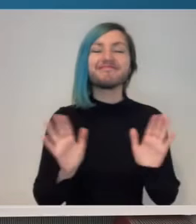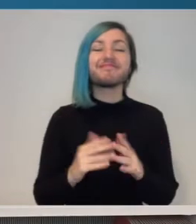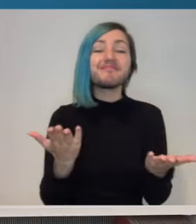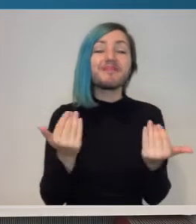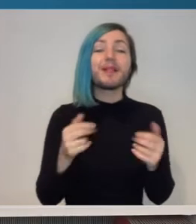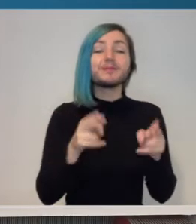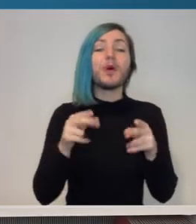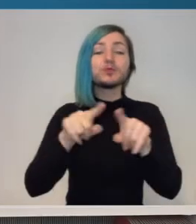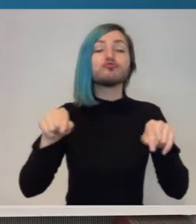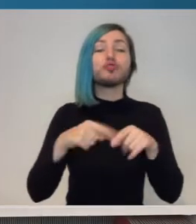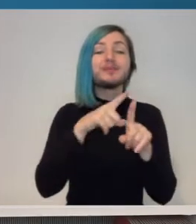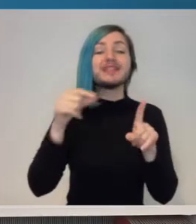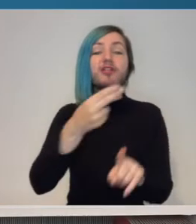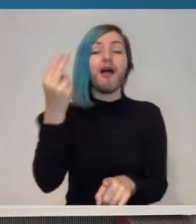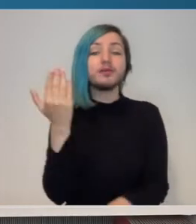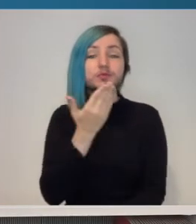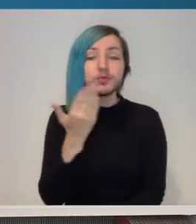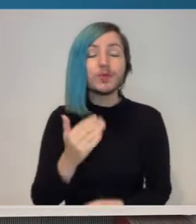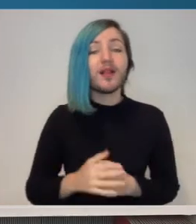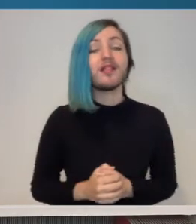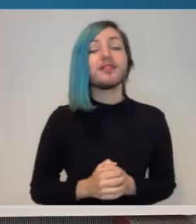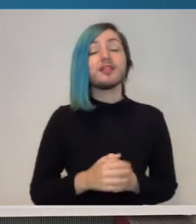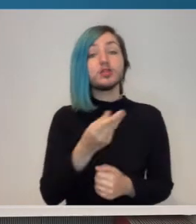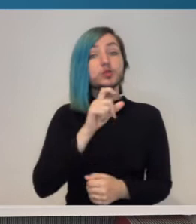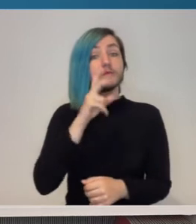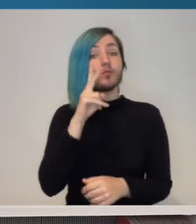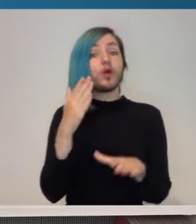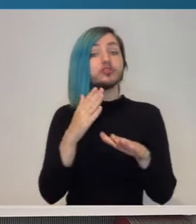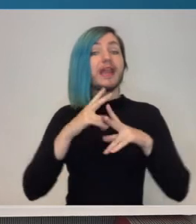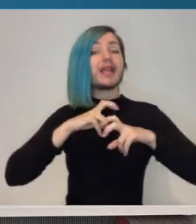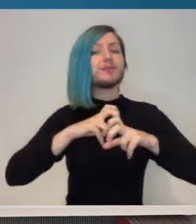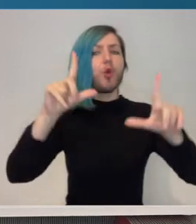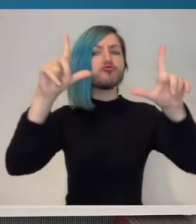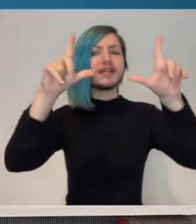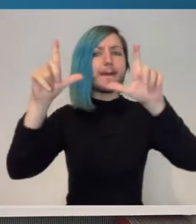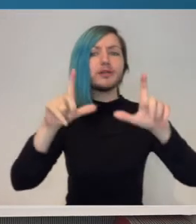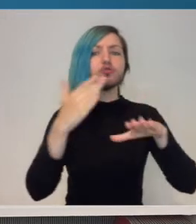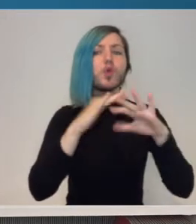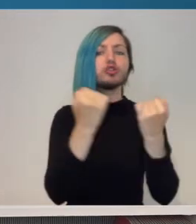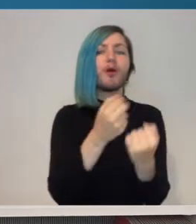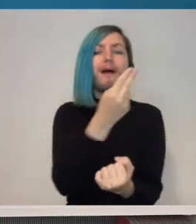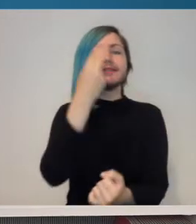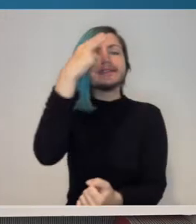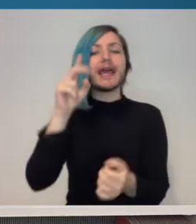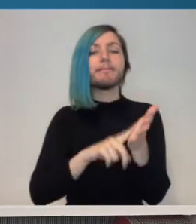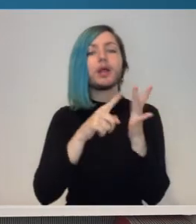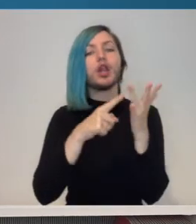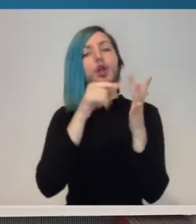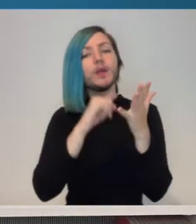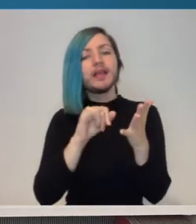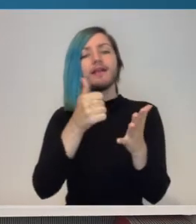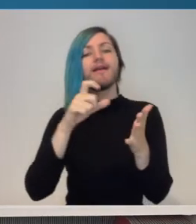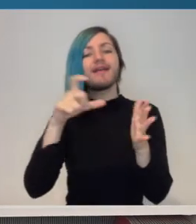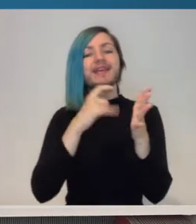Hello and welcome to the Hospital Rooms Digital Art School. You're about to watch an exploring imagery workshop with artist Louis Caseley. You'll